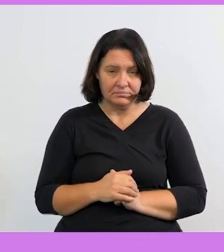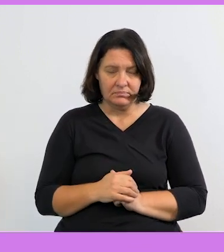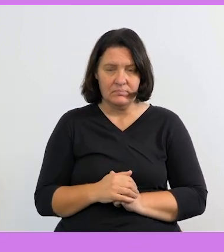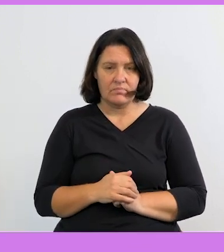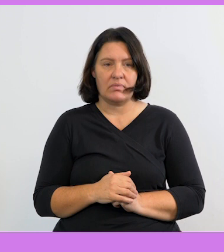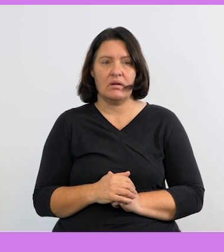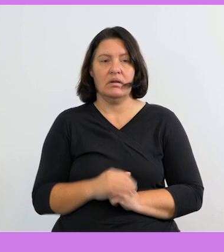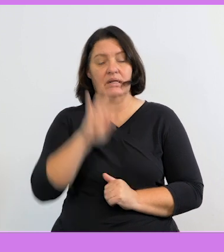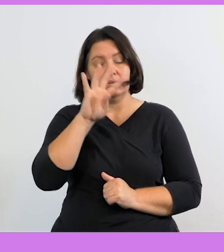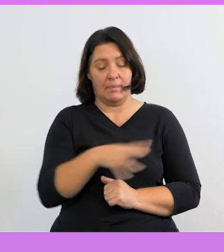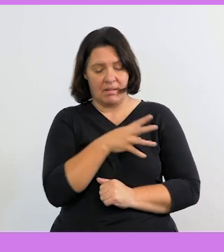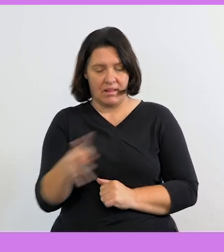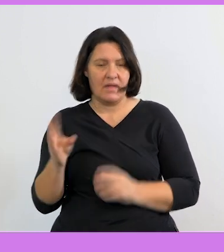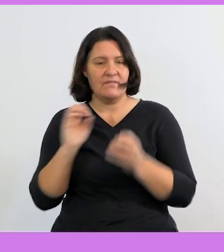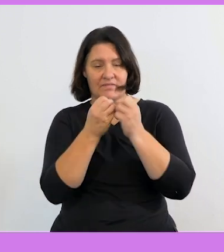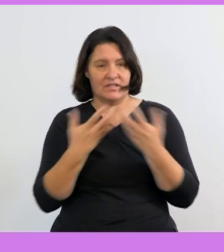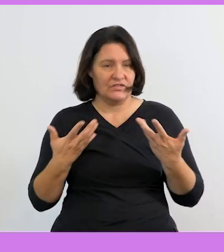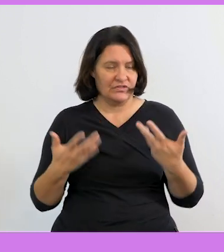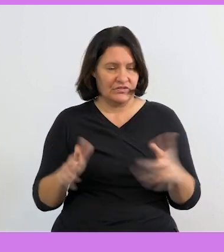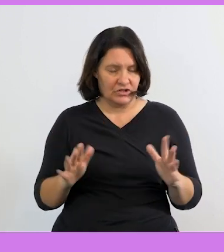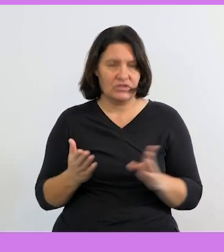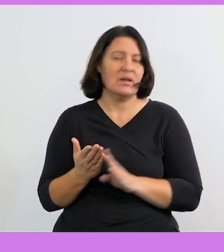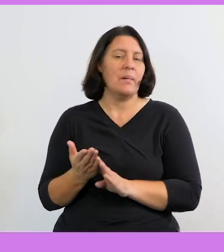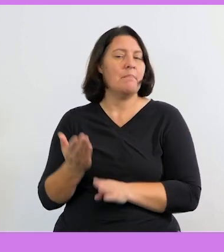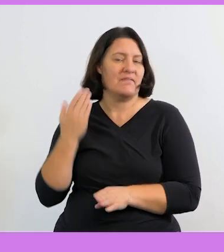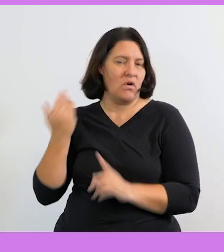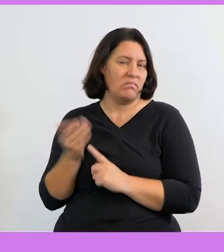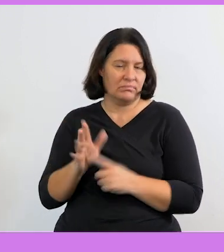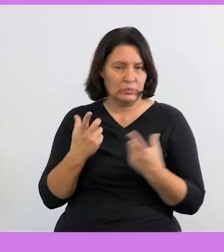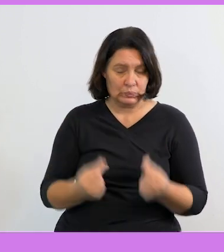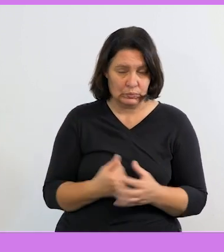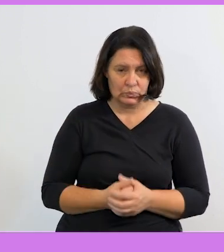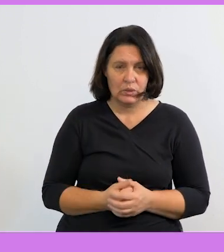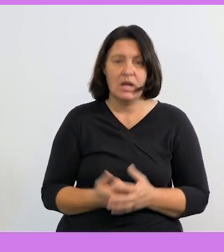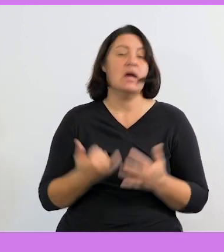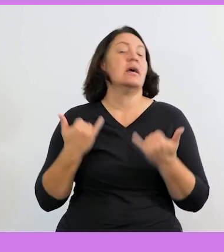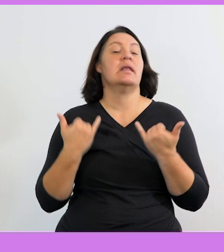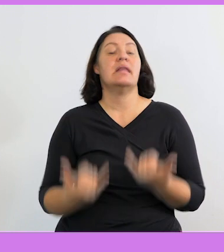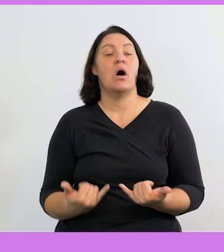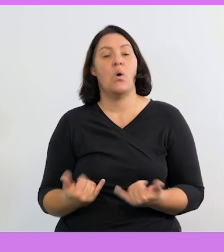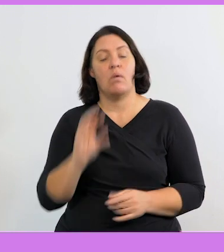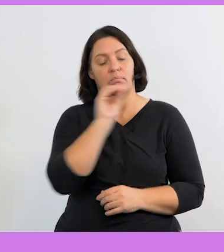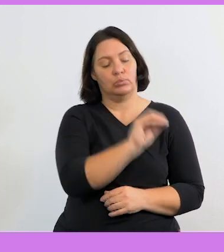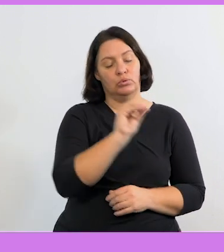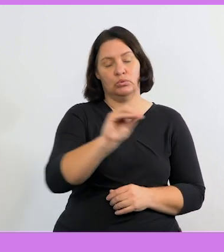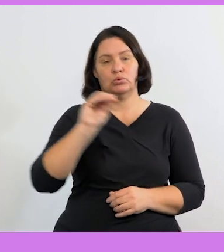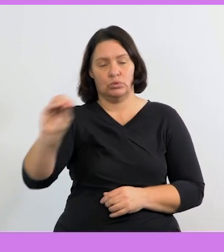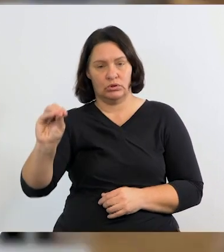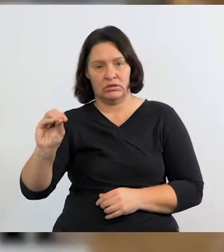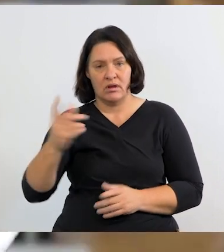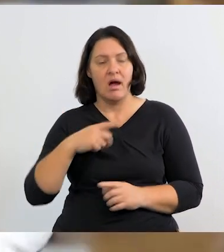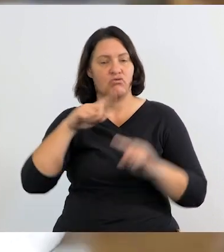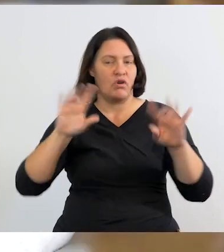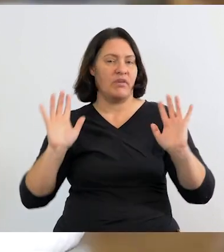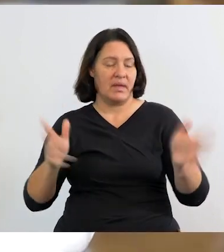now table here is already completed like we did in the previous slide. Now we only have to go and plot the